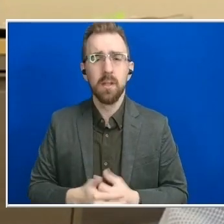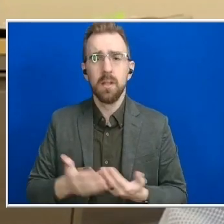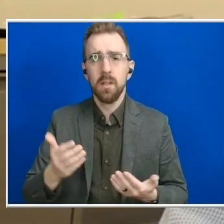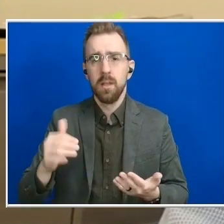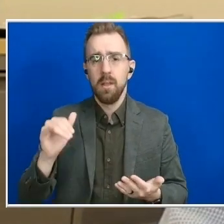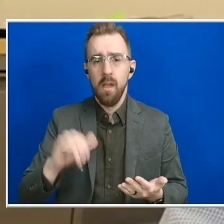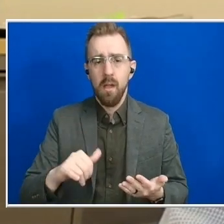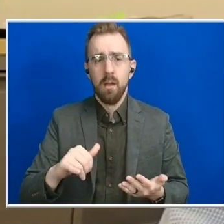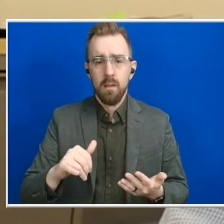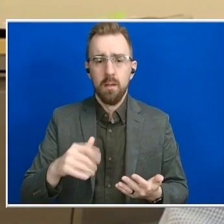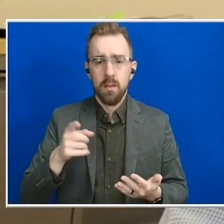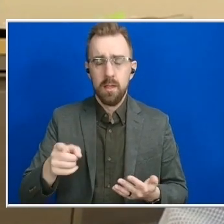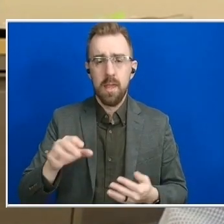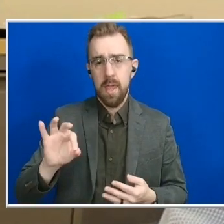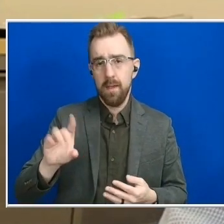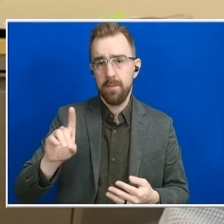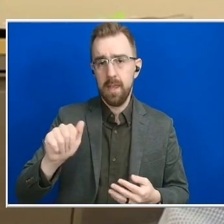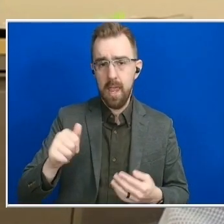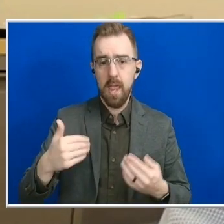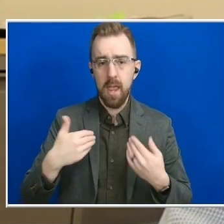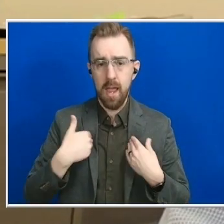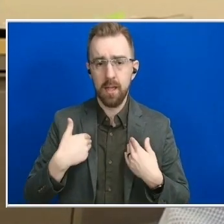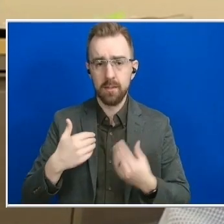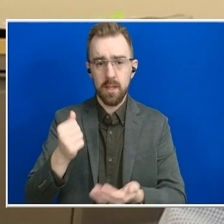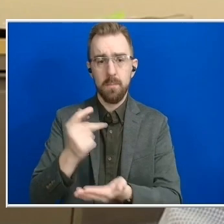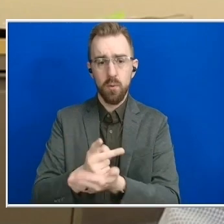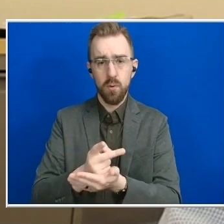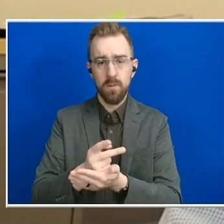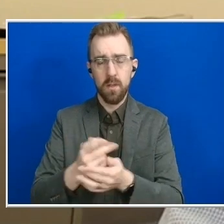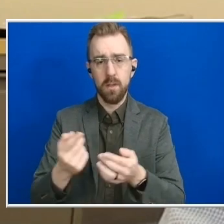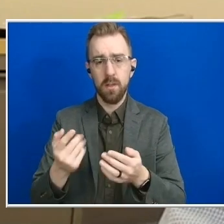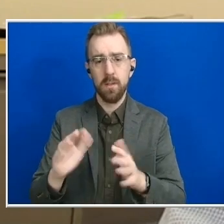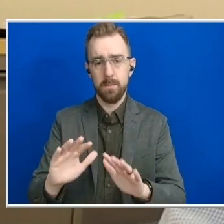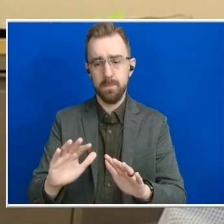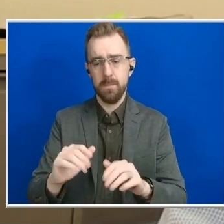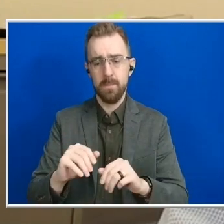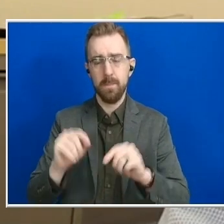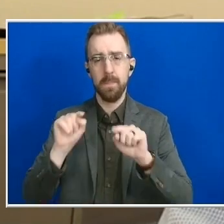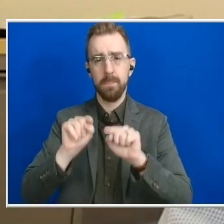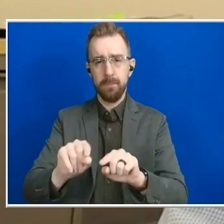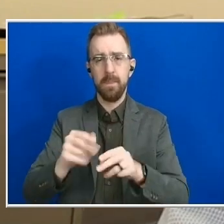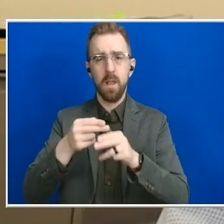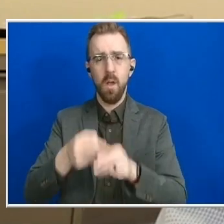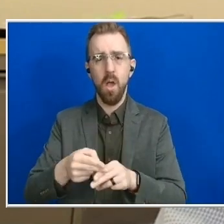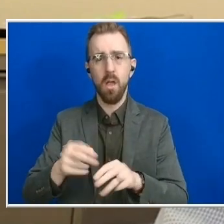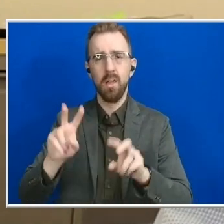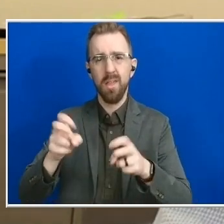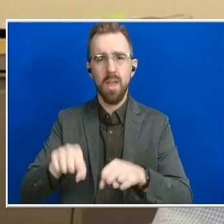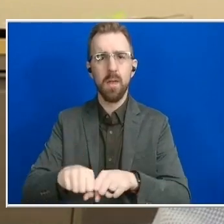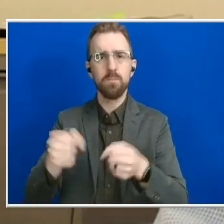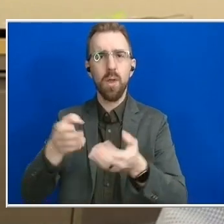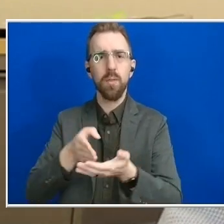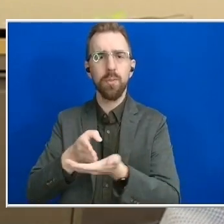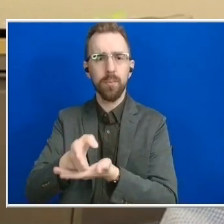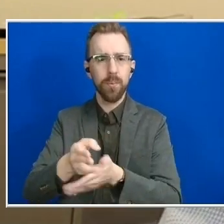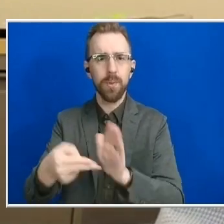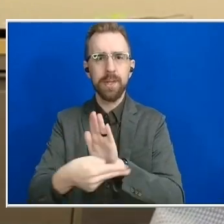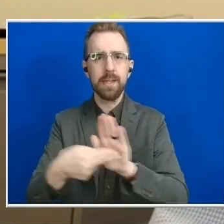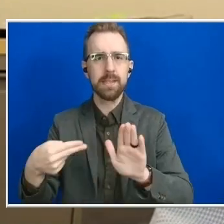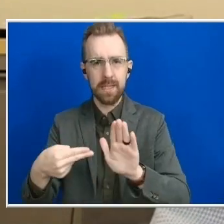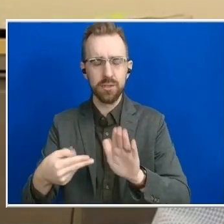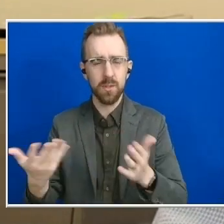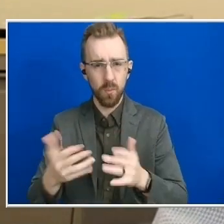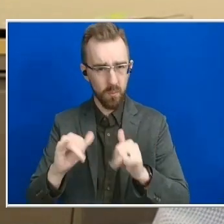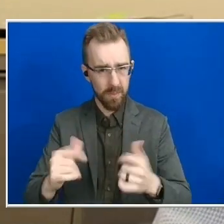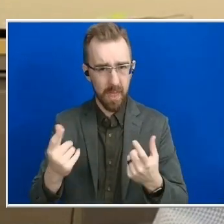the FDA has approved it along a track called breakthrough designation, and what that does is it